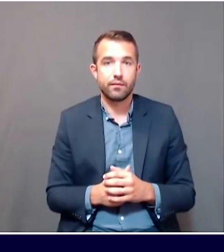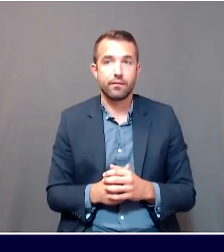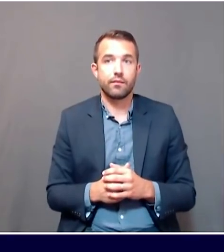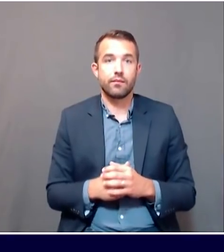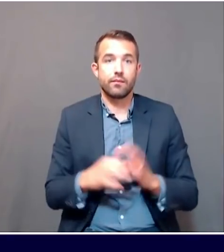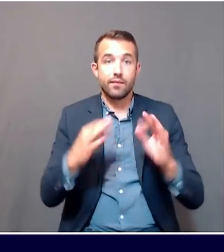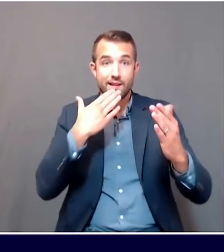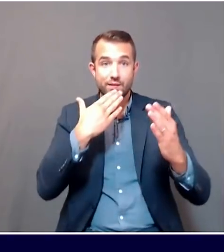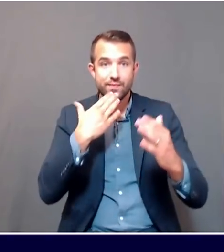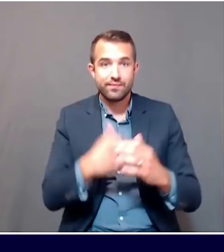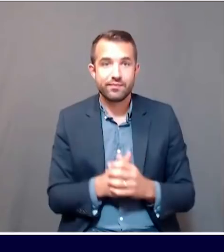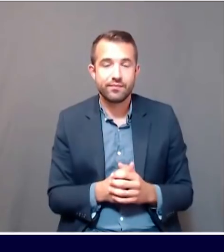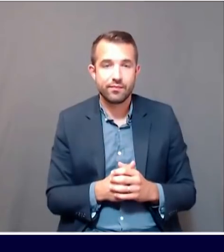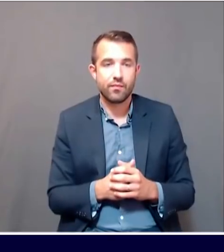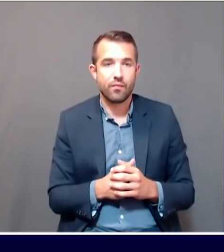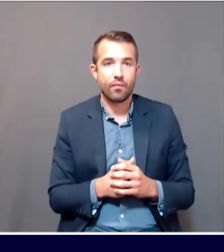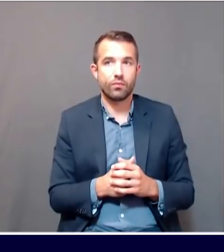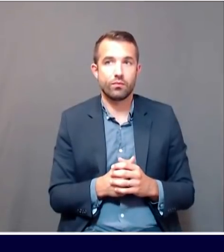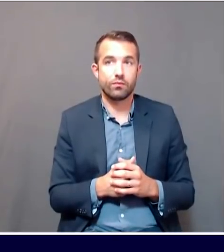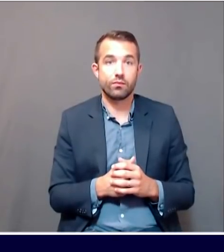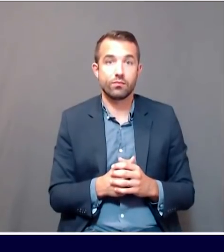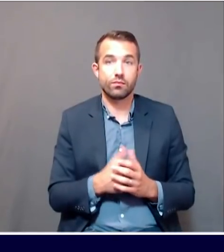So my questions are about the